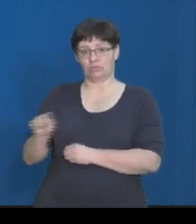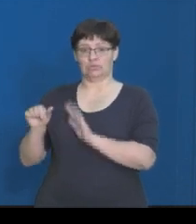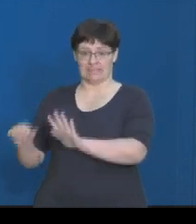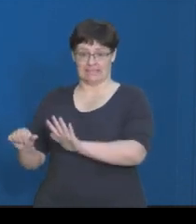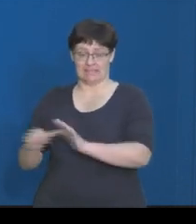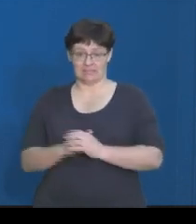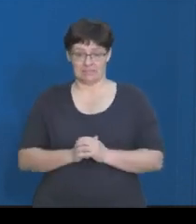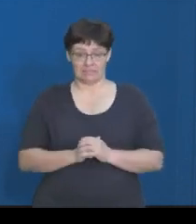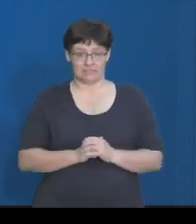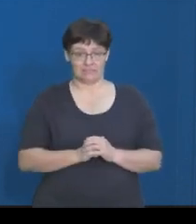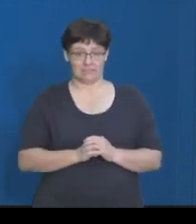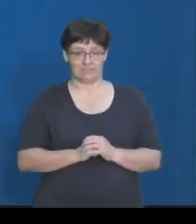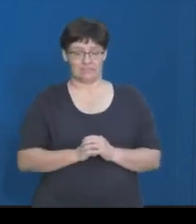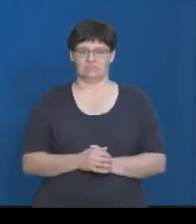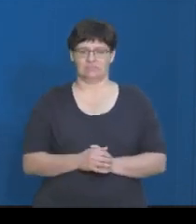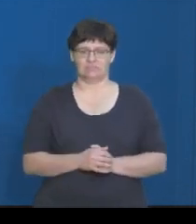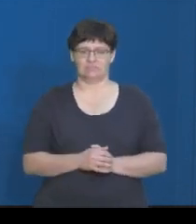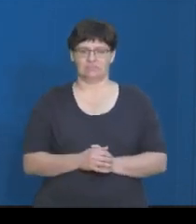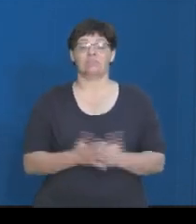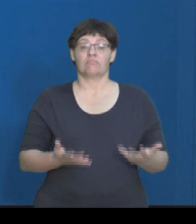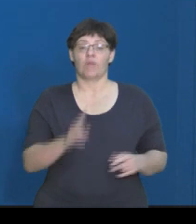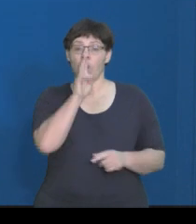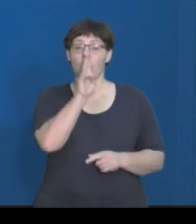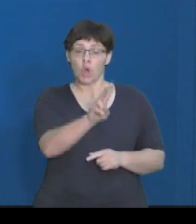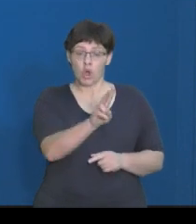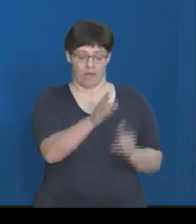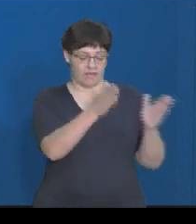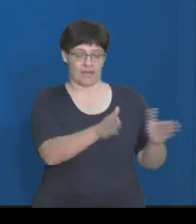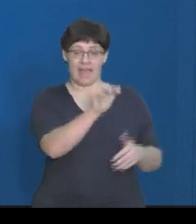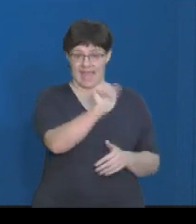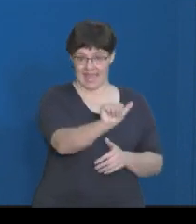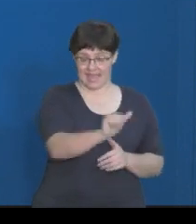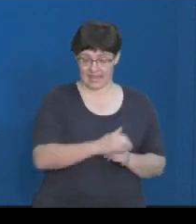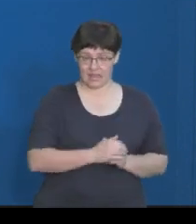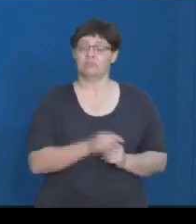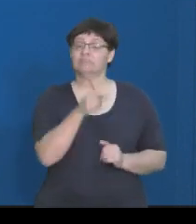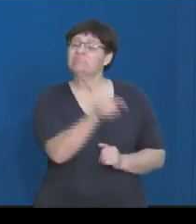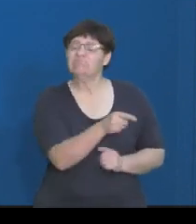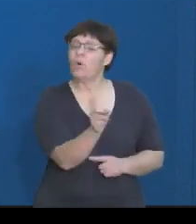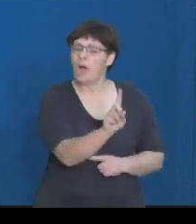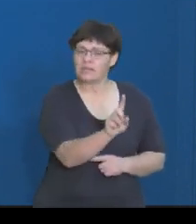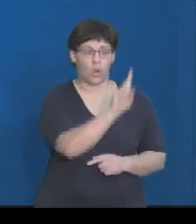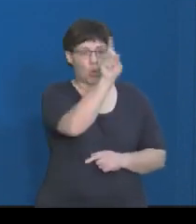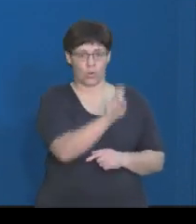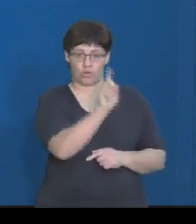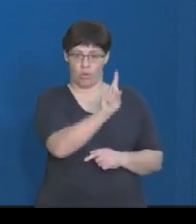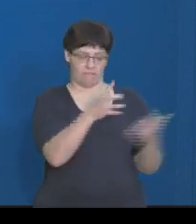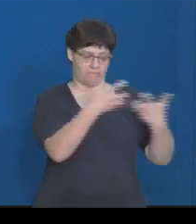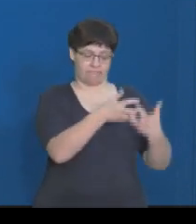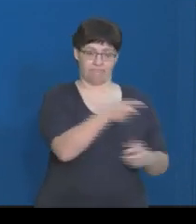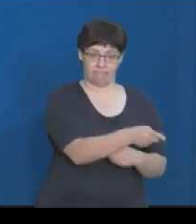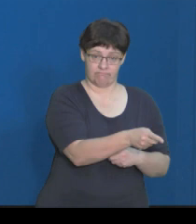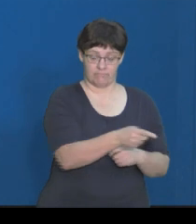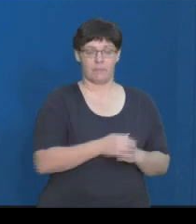5 to 6. Let's look at our section A, boys and girls, which is our question 1 in the exam.